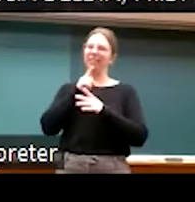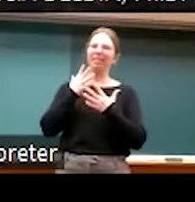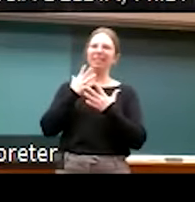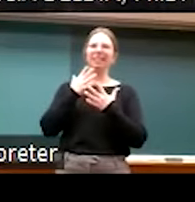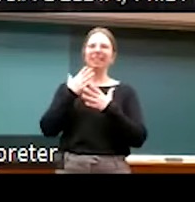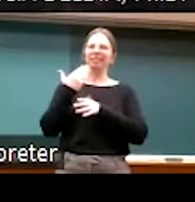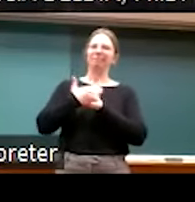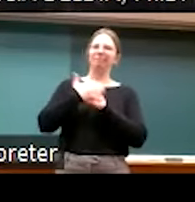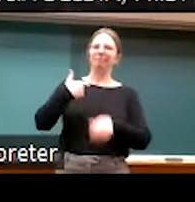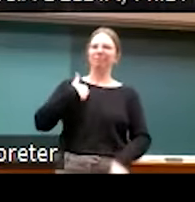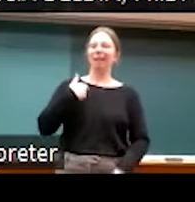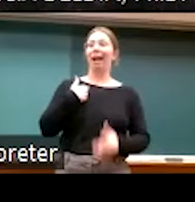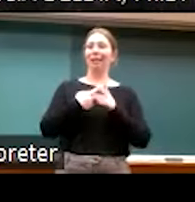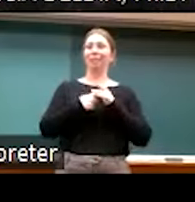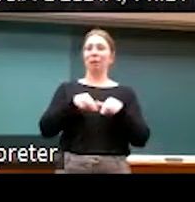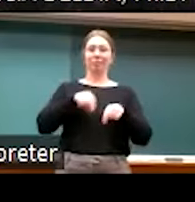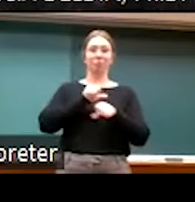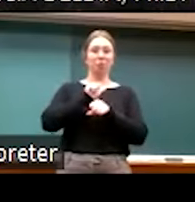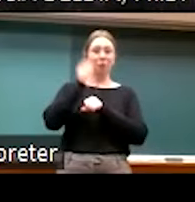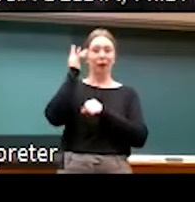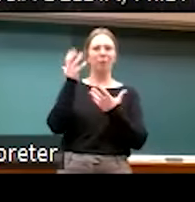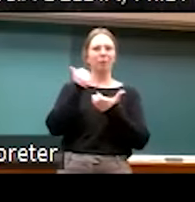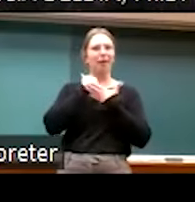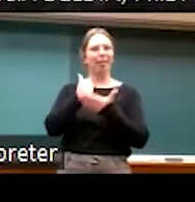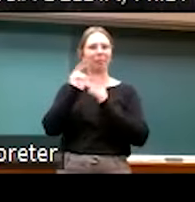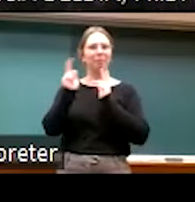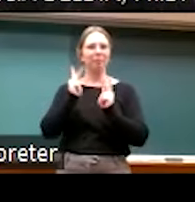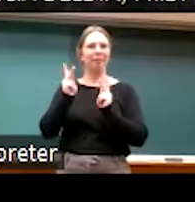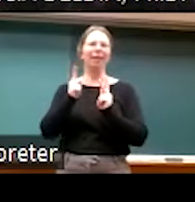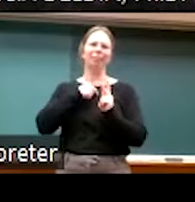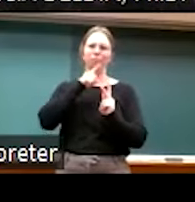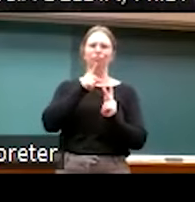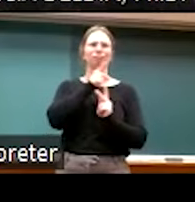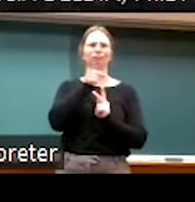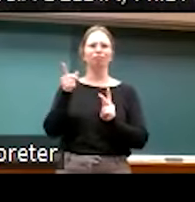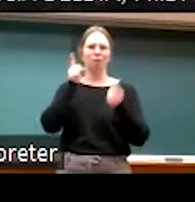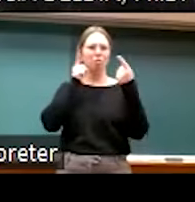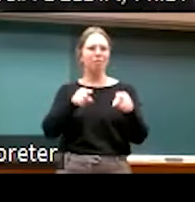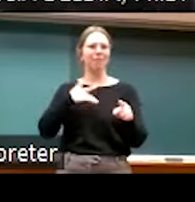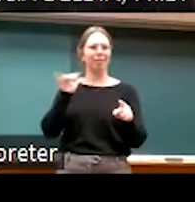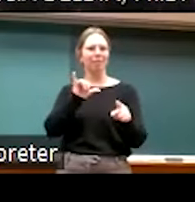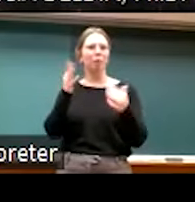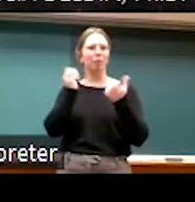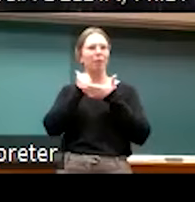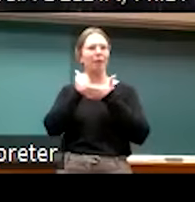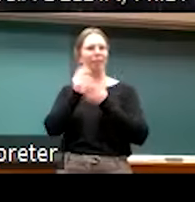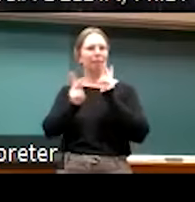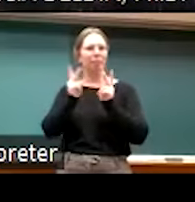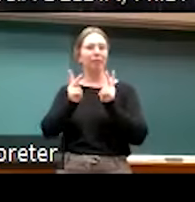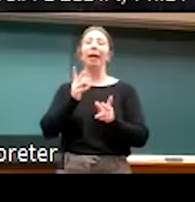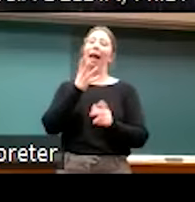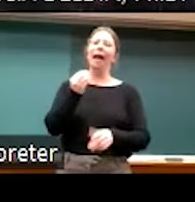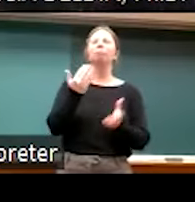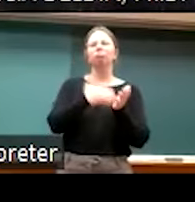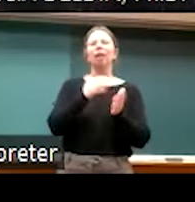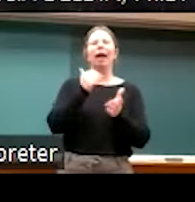this field for a singular reason and that was to help people. And I bet a lot of you feel the same way. And again, you do on a database, you do great work and